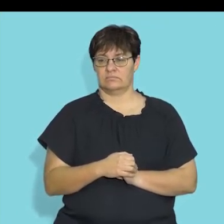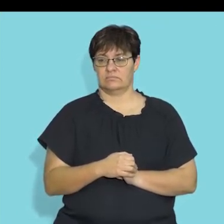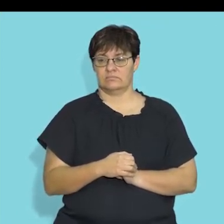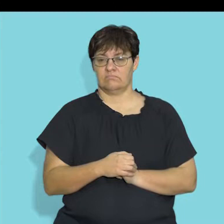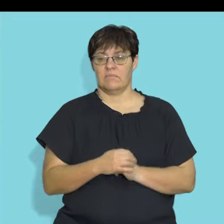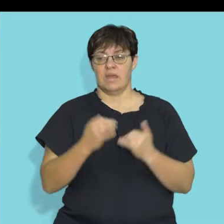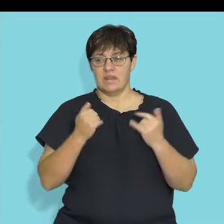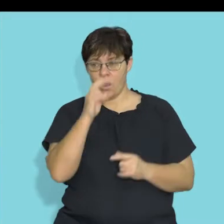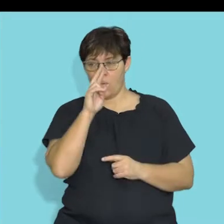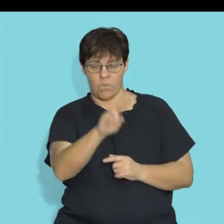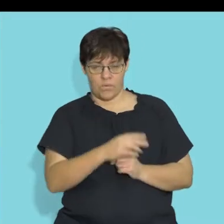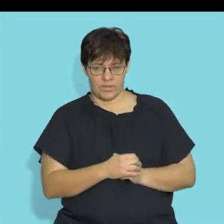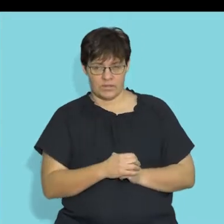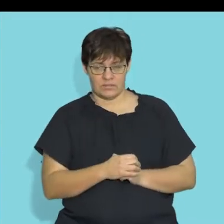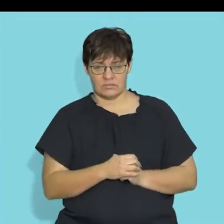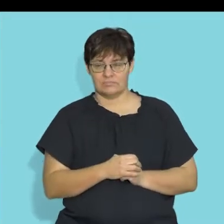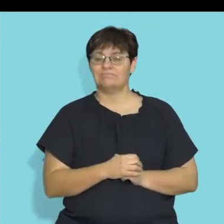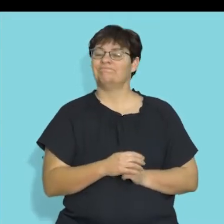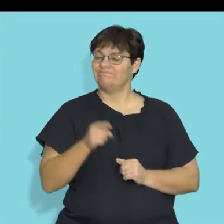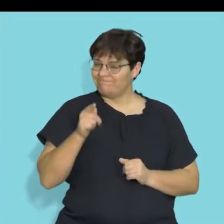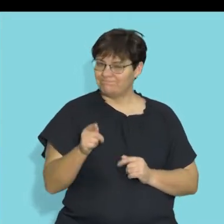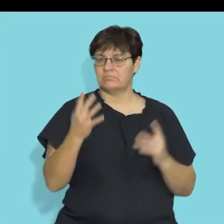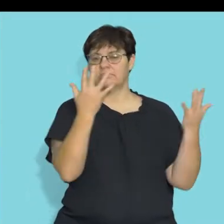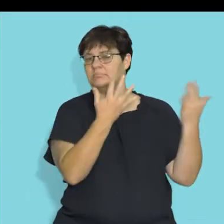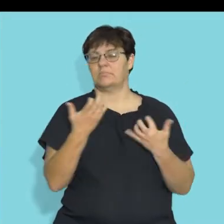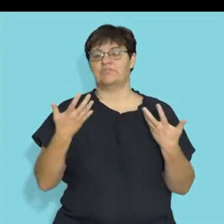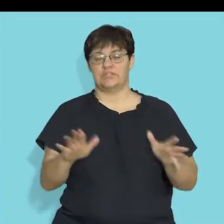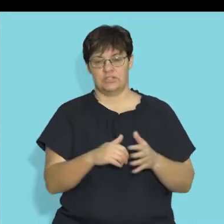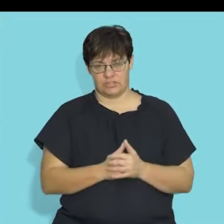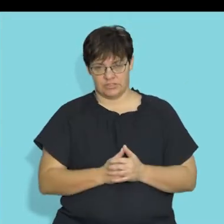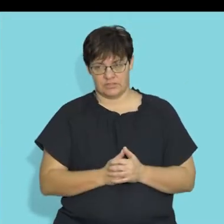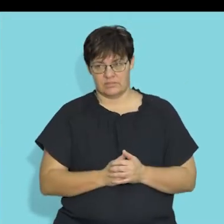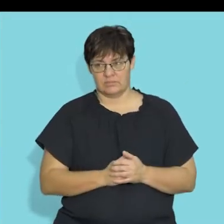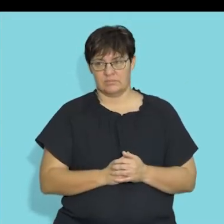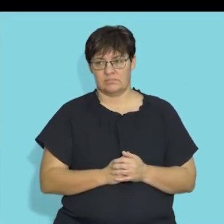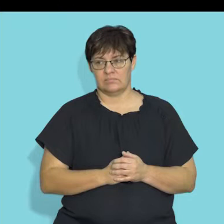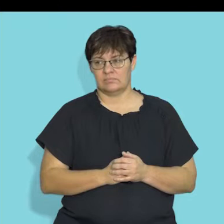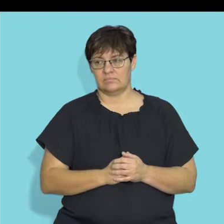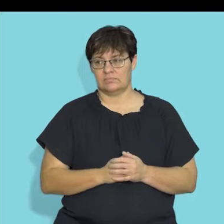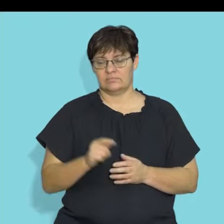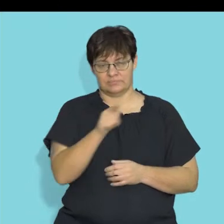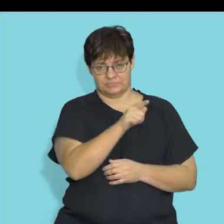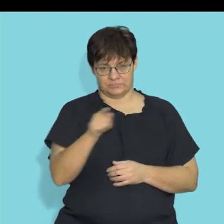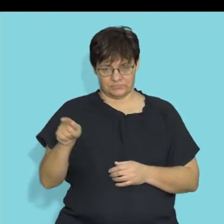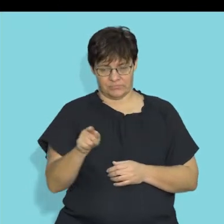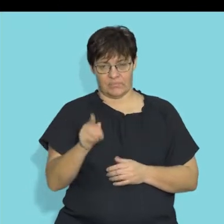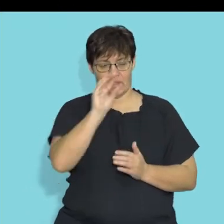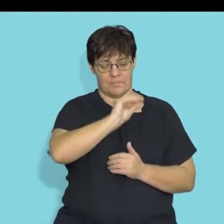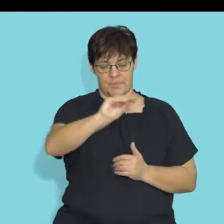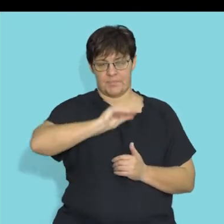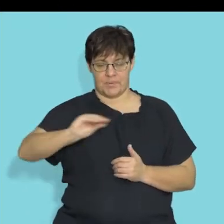11,400. Okay, you can see here. There it's calculated for you in this slide here. You can see the